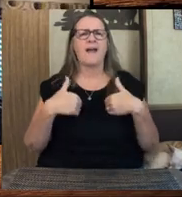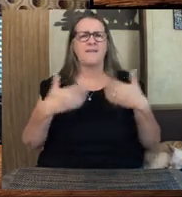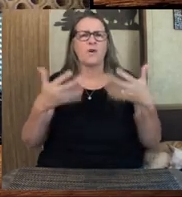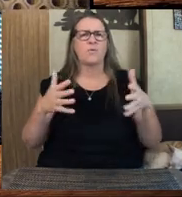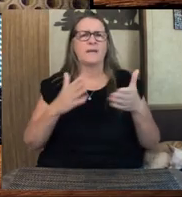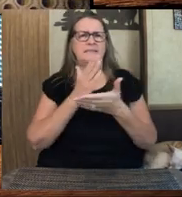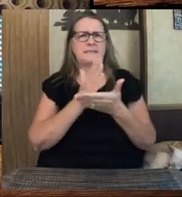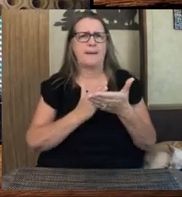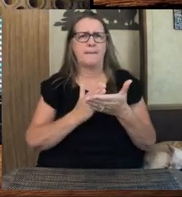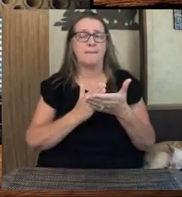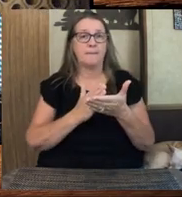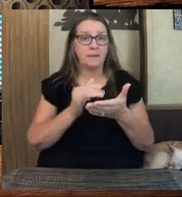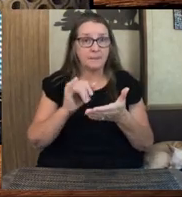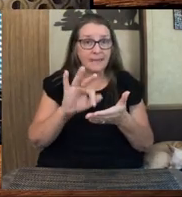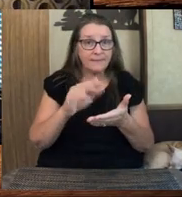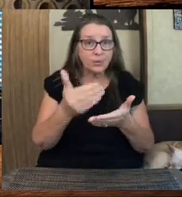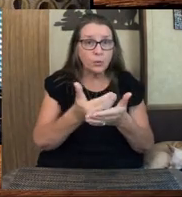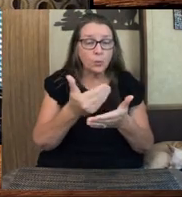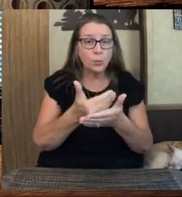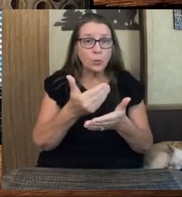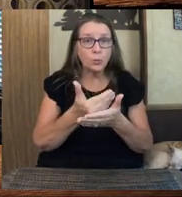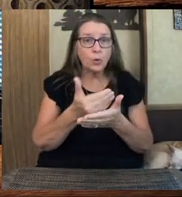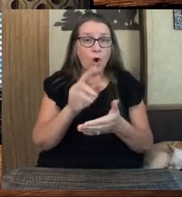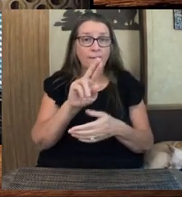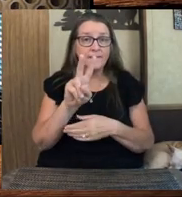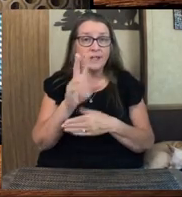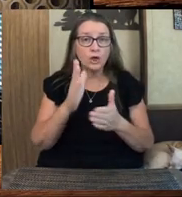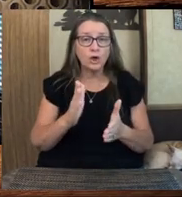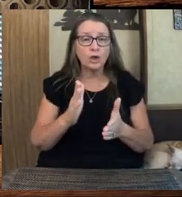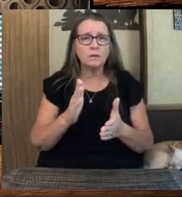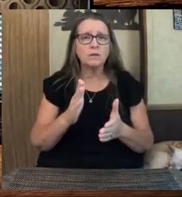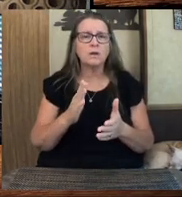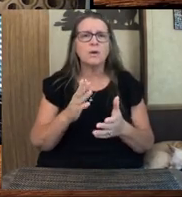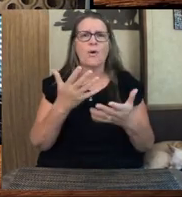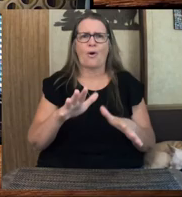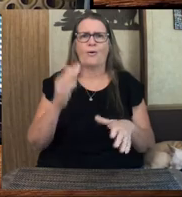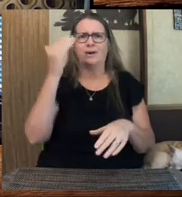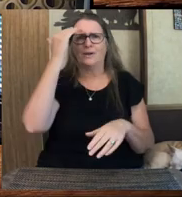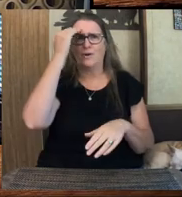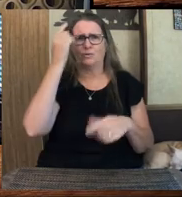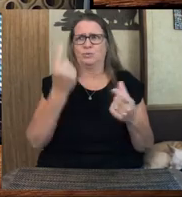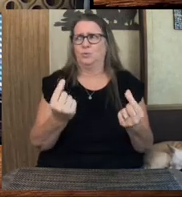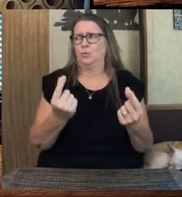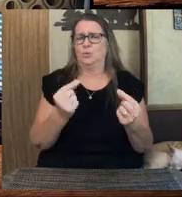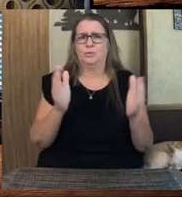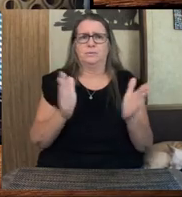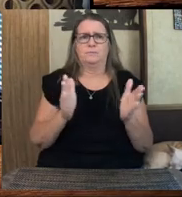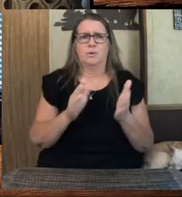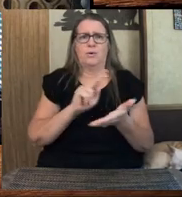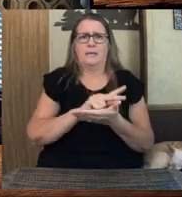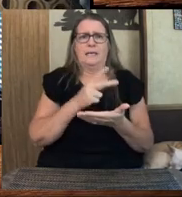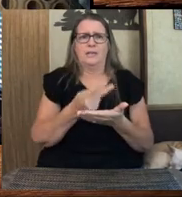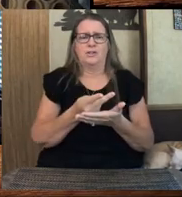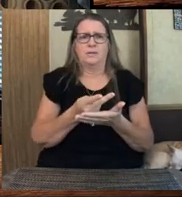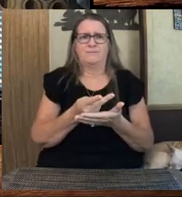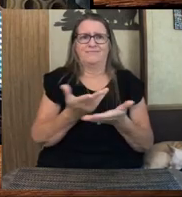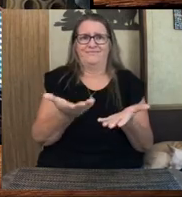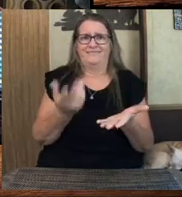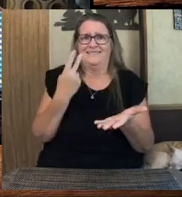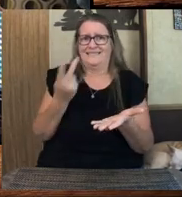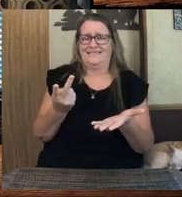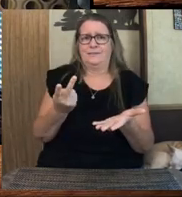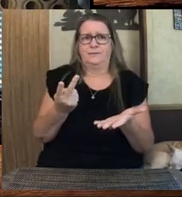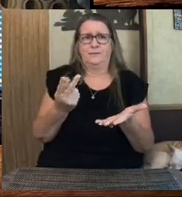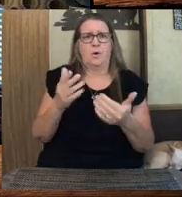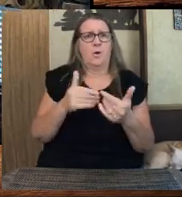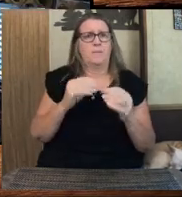So you probably have some of these items already, but if you're new to RVing, you kind of want to know already, what can we do in a